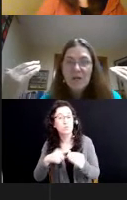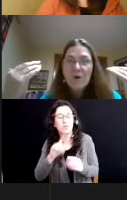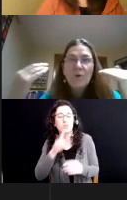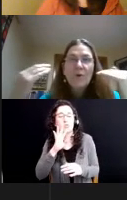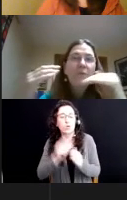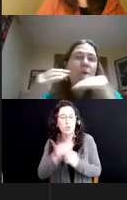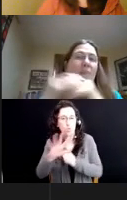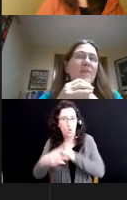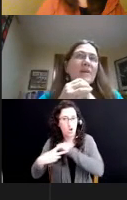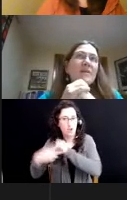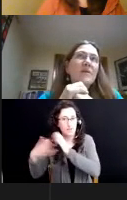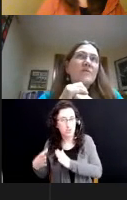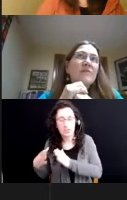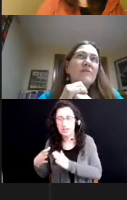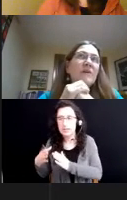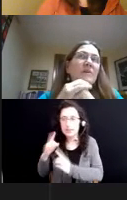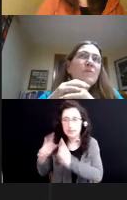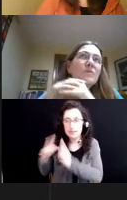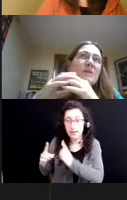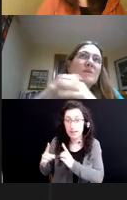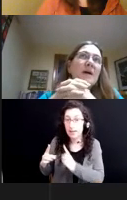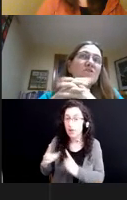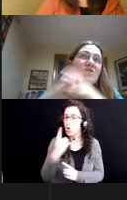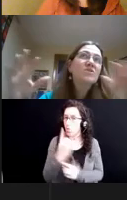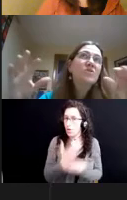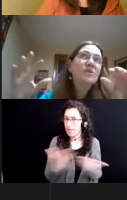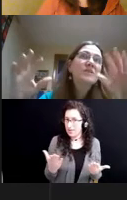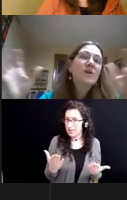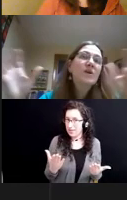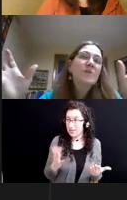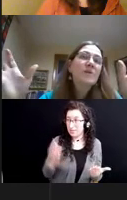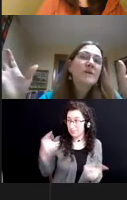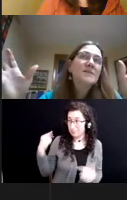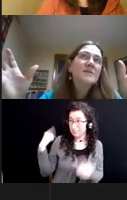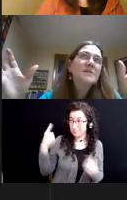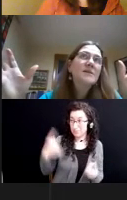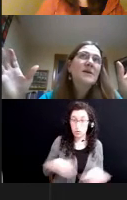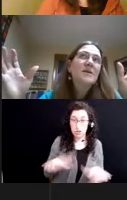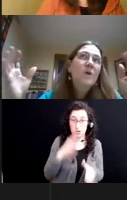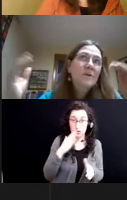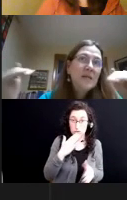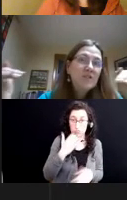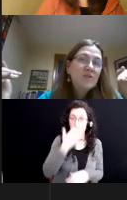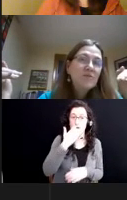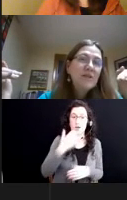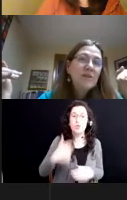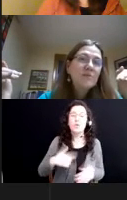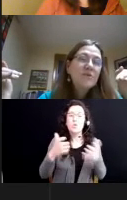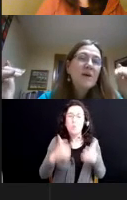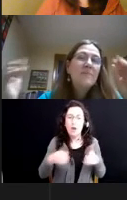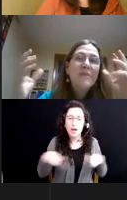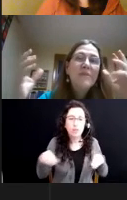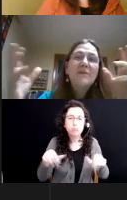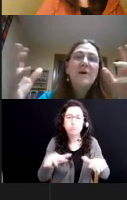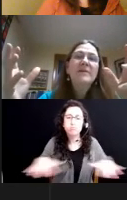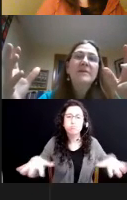thinkers, one thing that we've done very poorly in pastures historically is try to make them all grasses, knowing that that's good for the